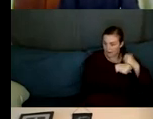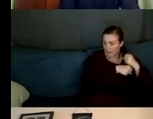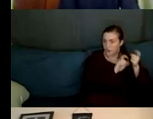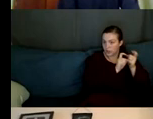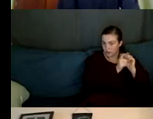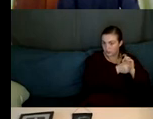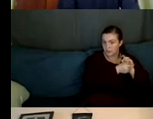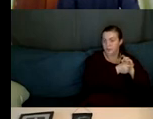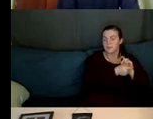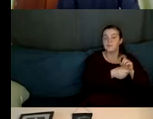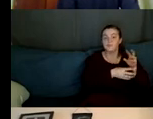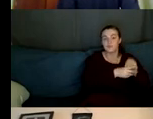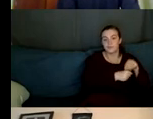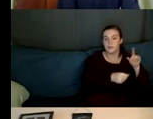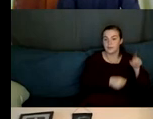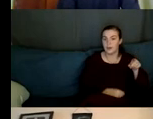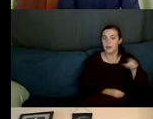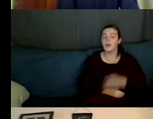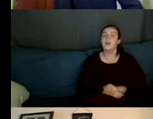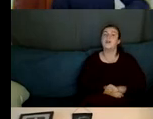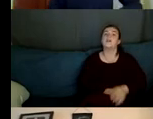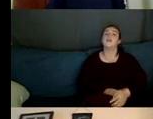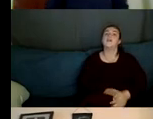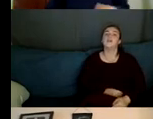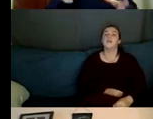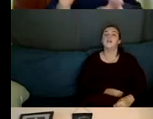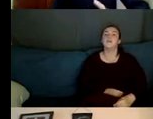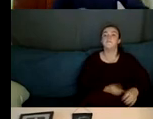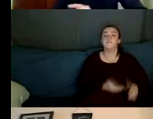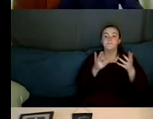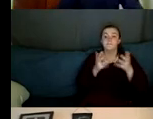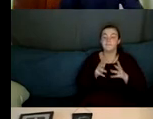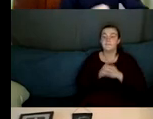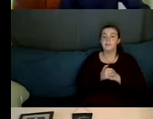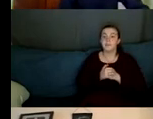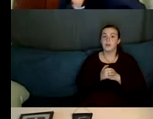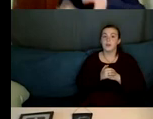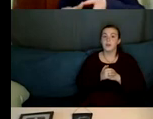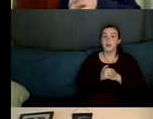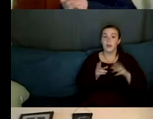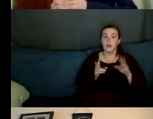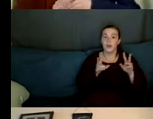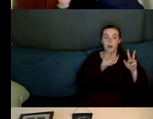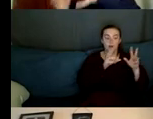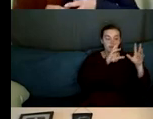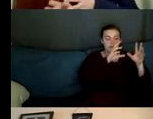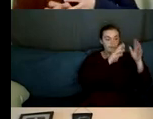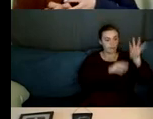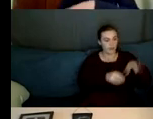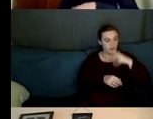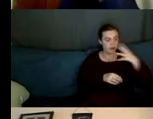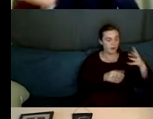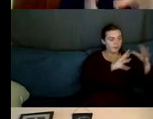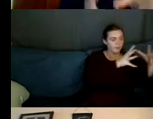here. So the next thing you're going to do is you're going to actually take all of that information that you have on your